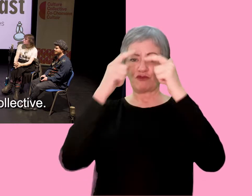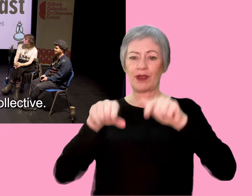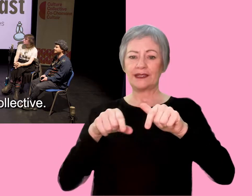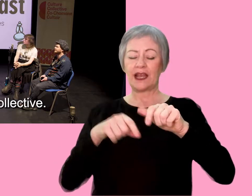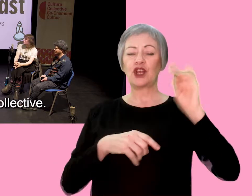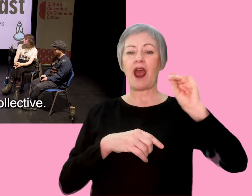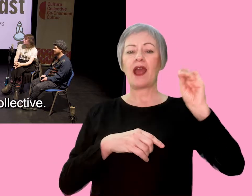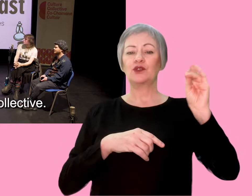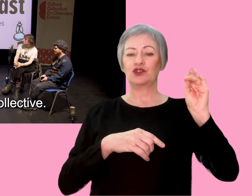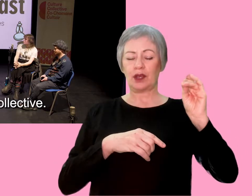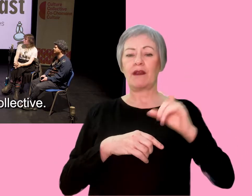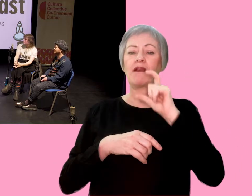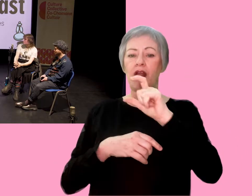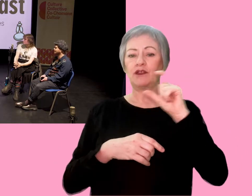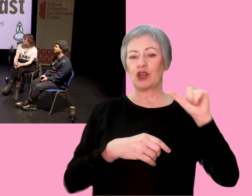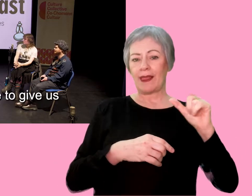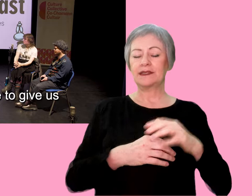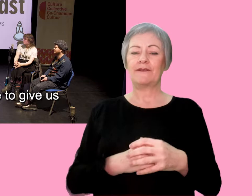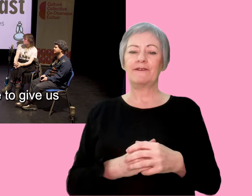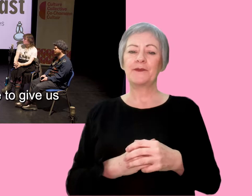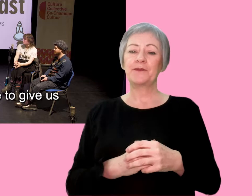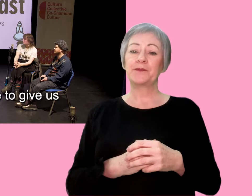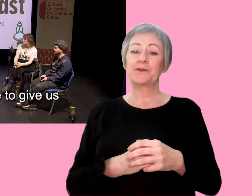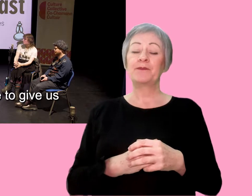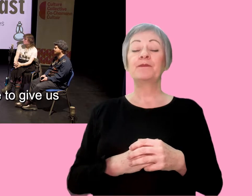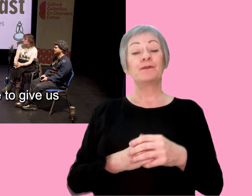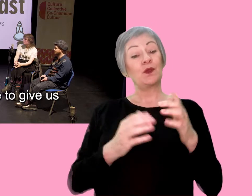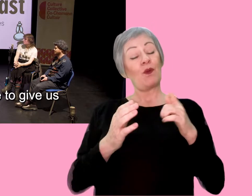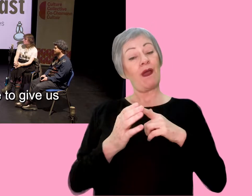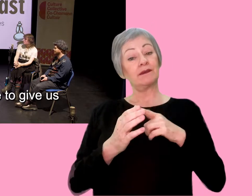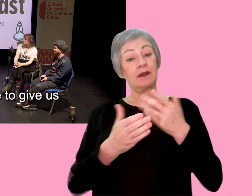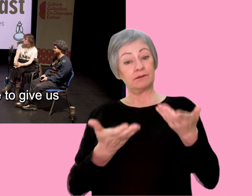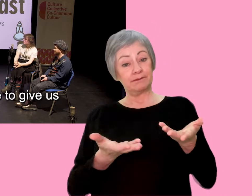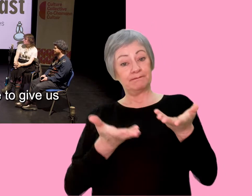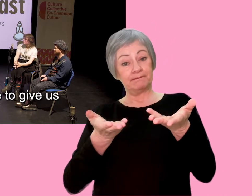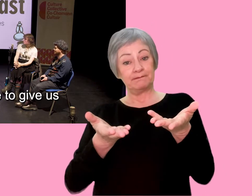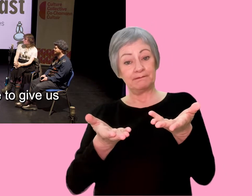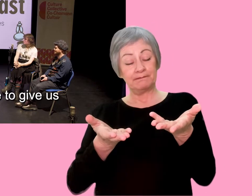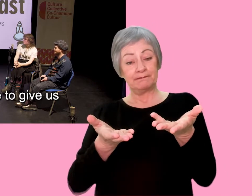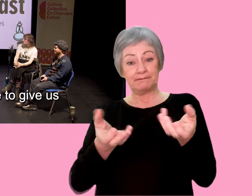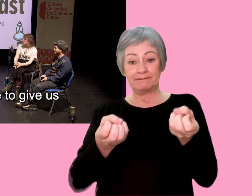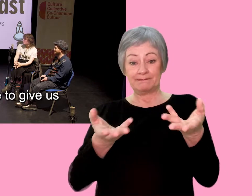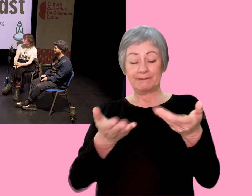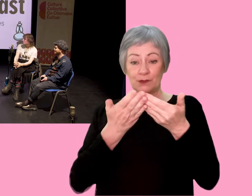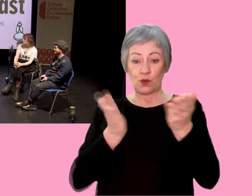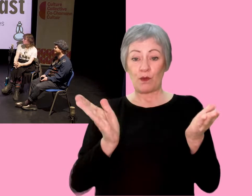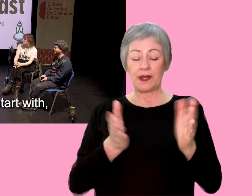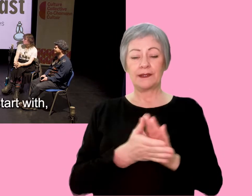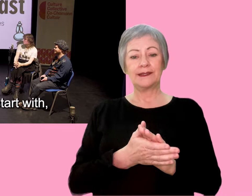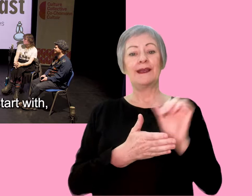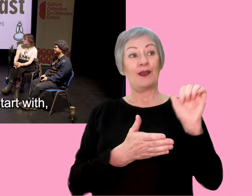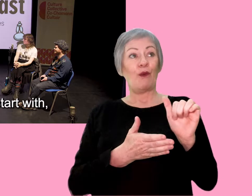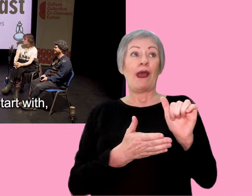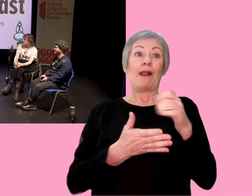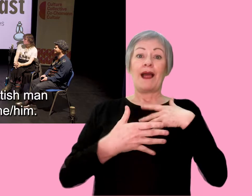at Highland Cultural Collective. So, Artair, would you like to give us your opener? Yeah,